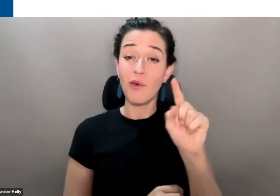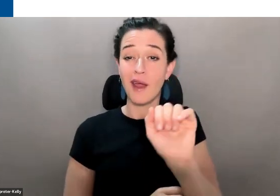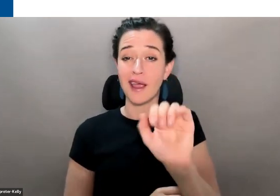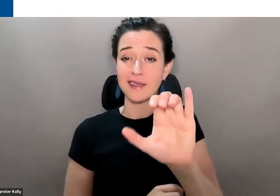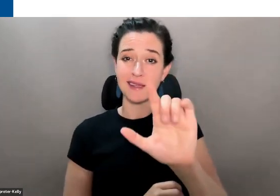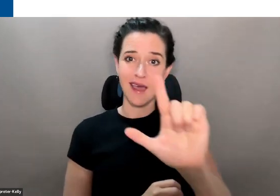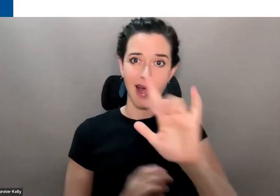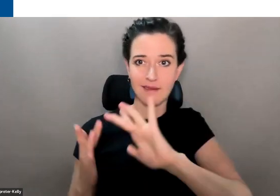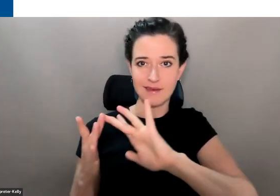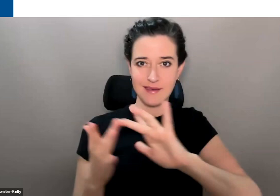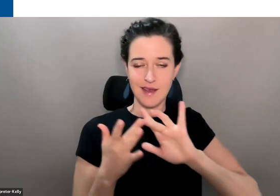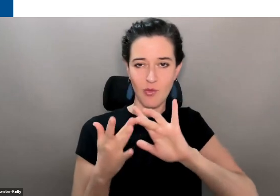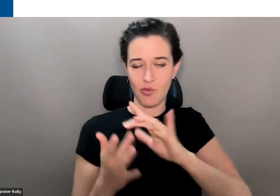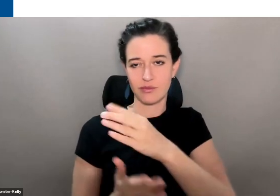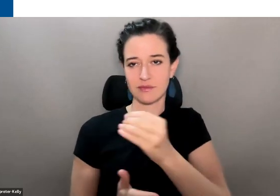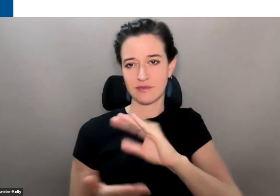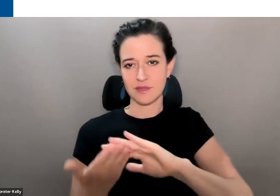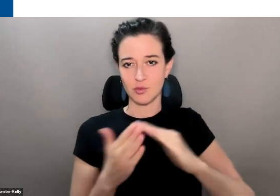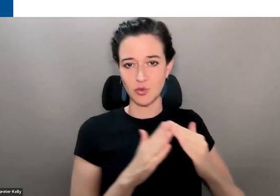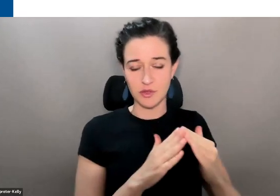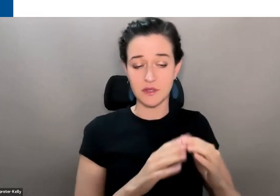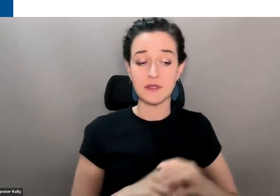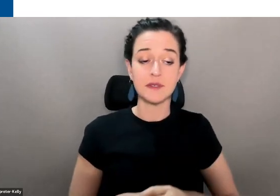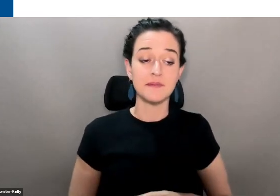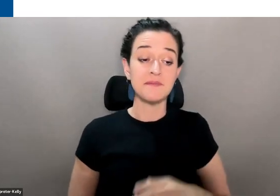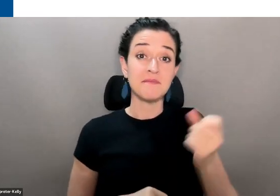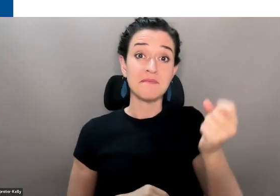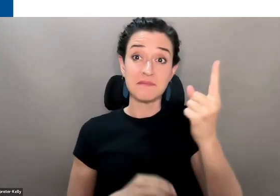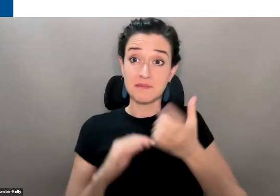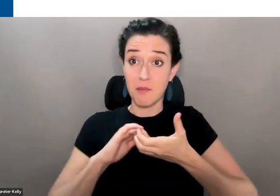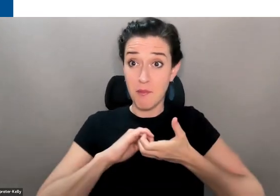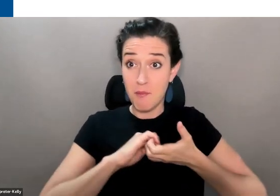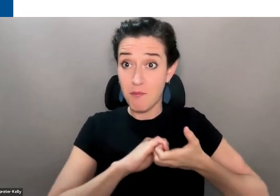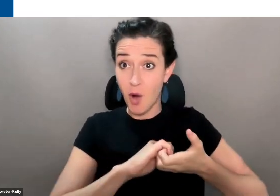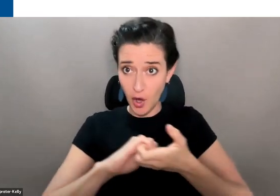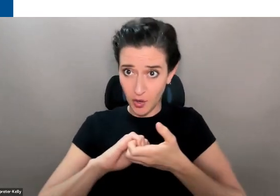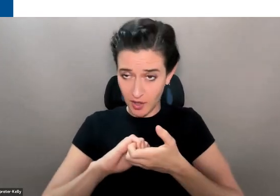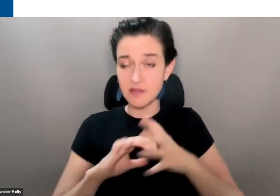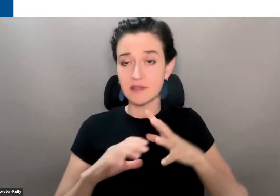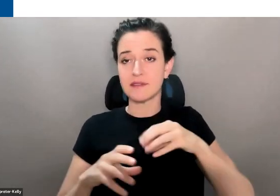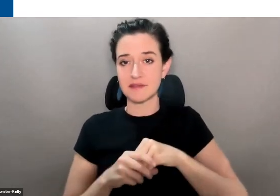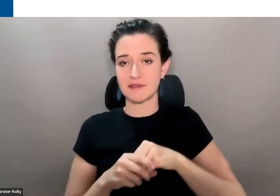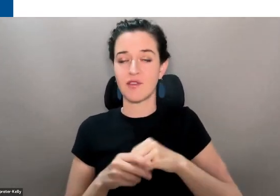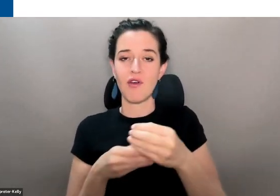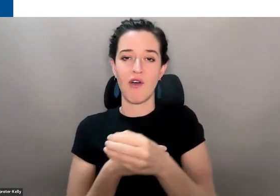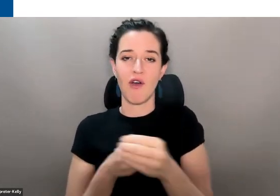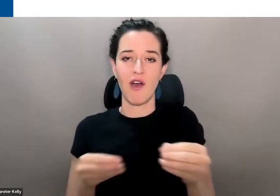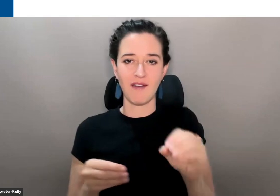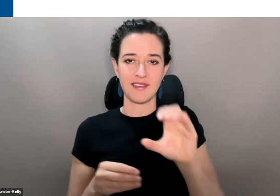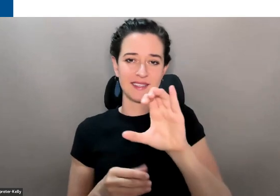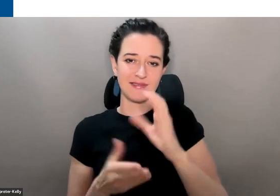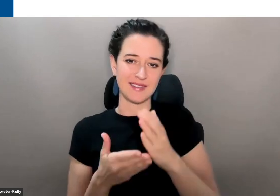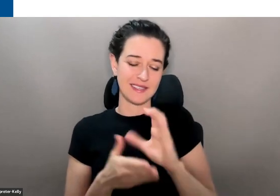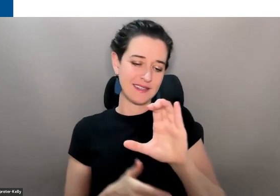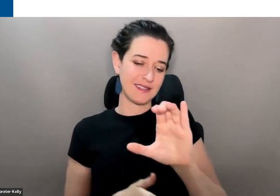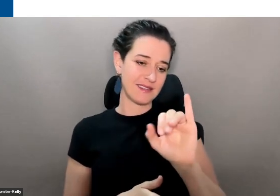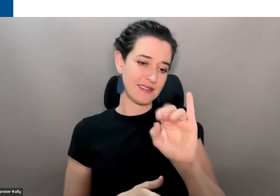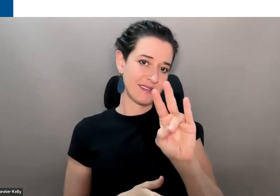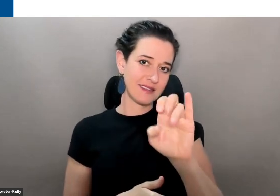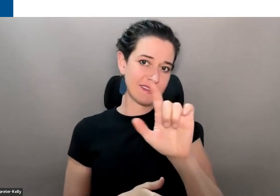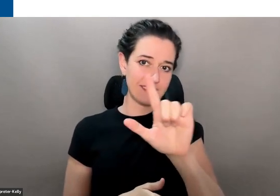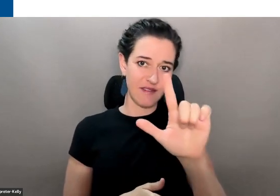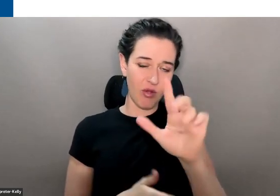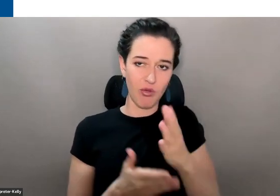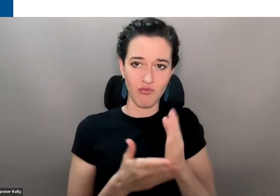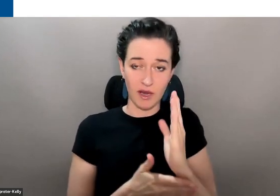with our partners at HHS's Office for Civil Rights to discuss the newly issued final regulations